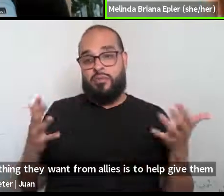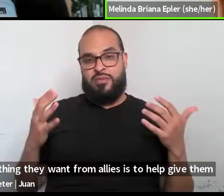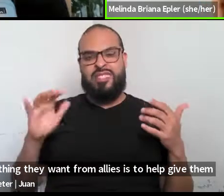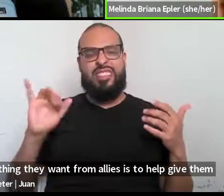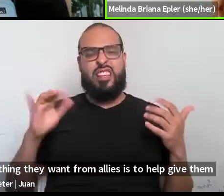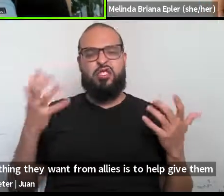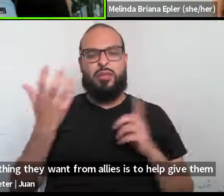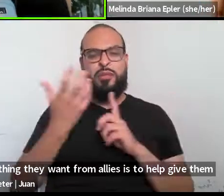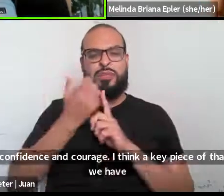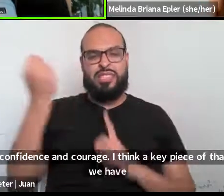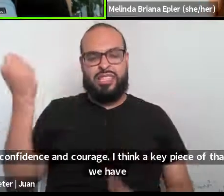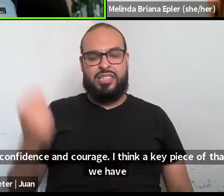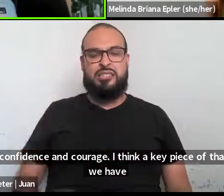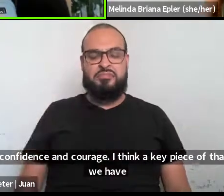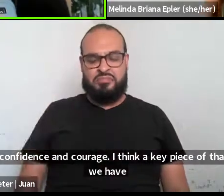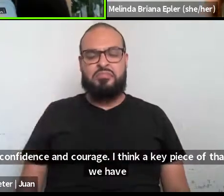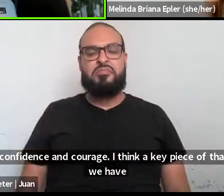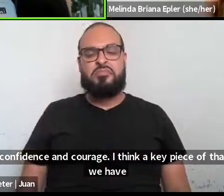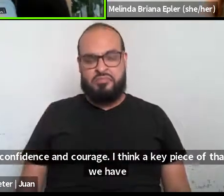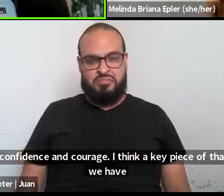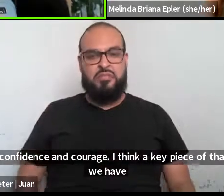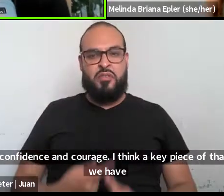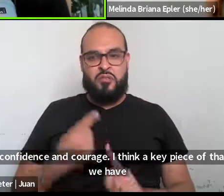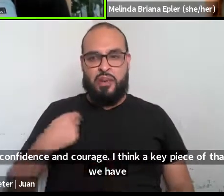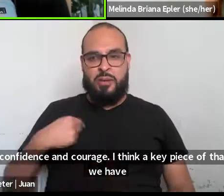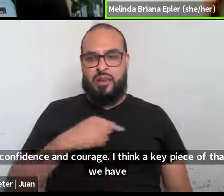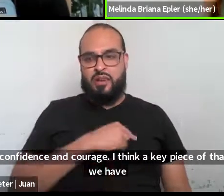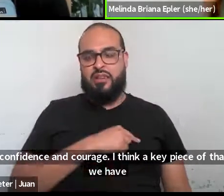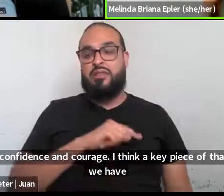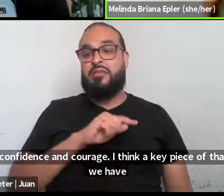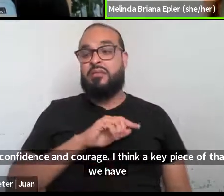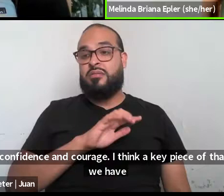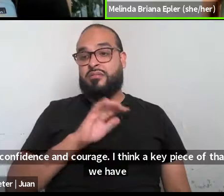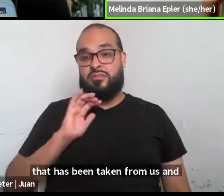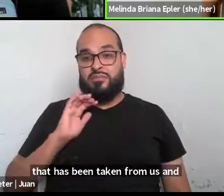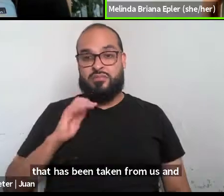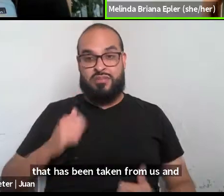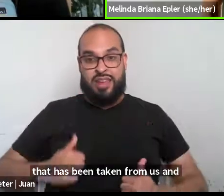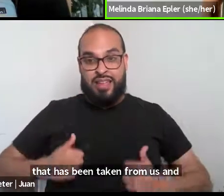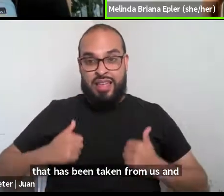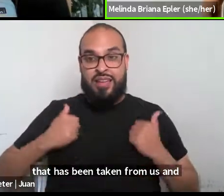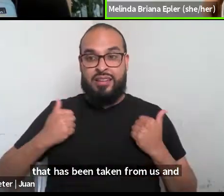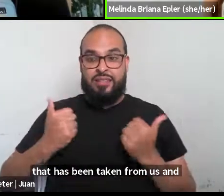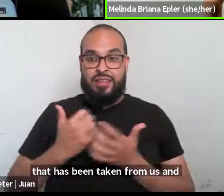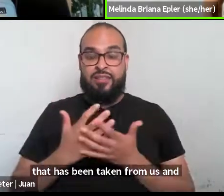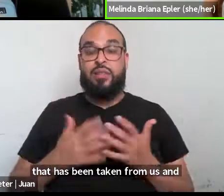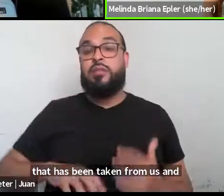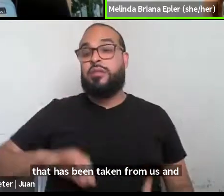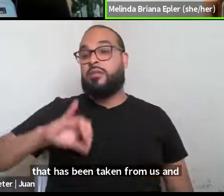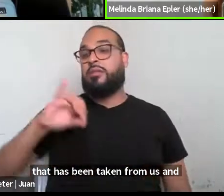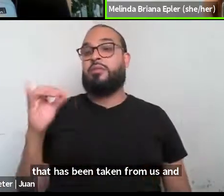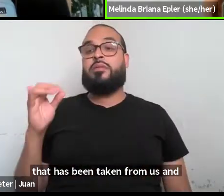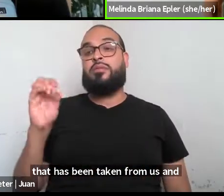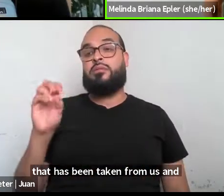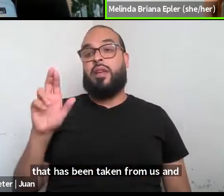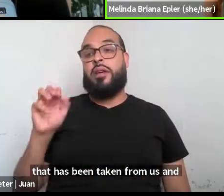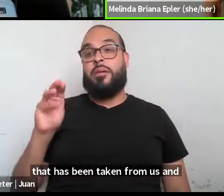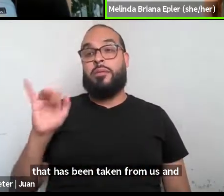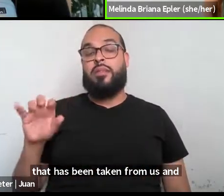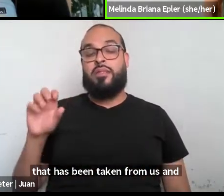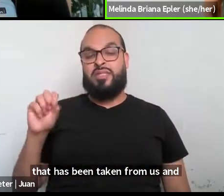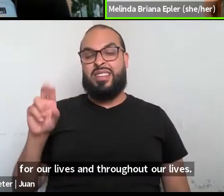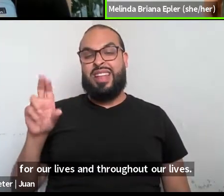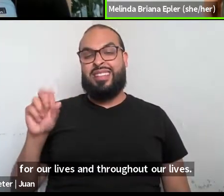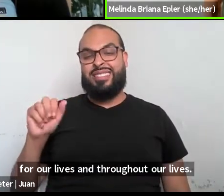taken from us, and for our life, throughout our lives. Jeremy Sussman